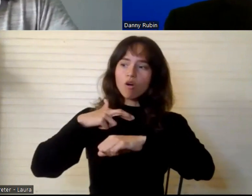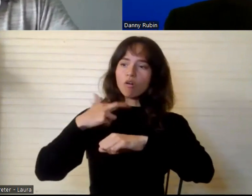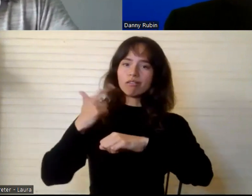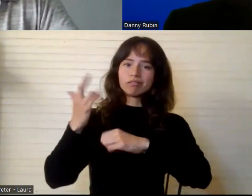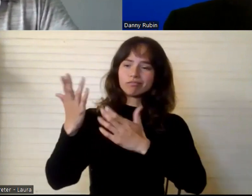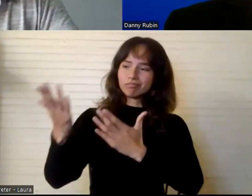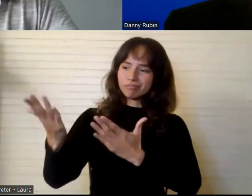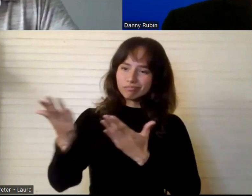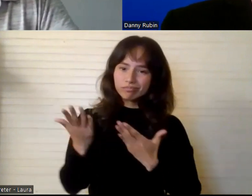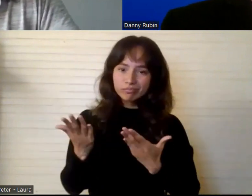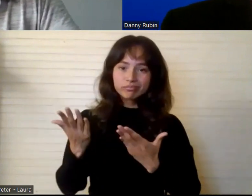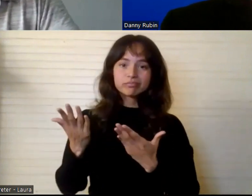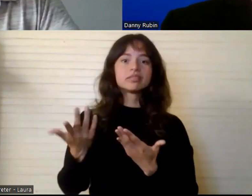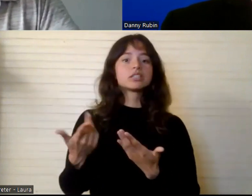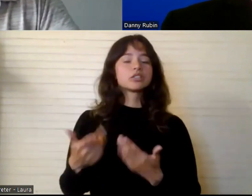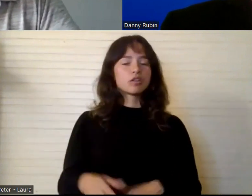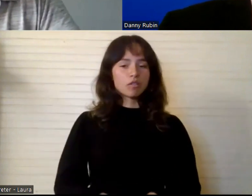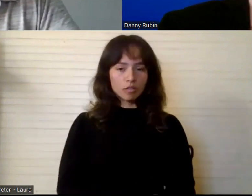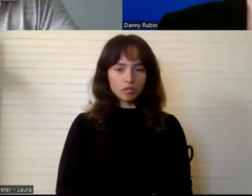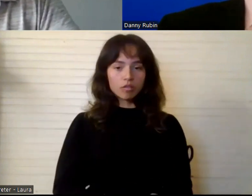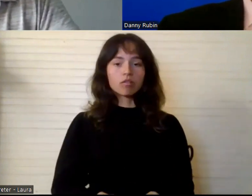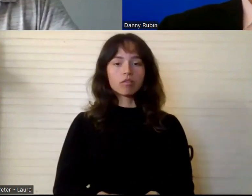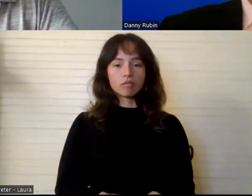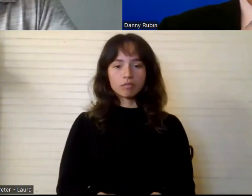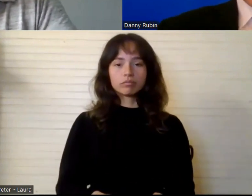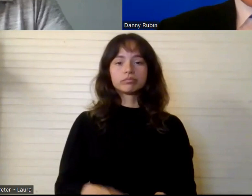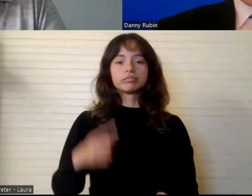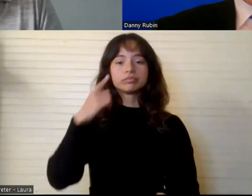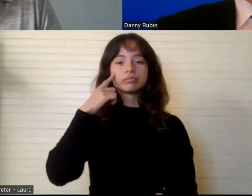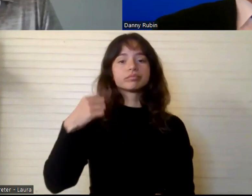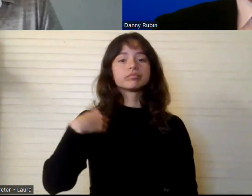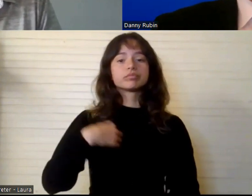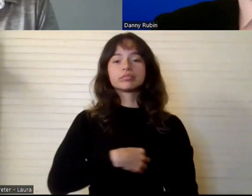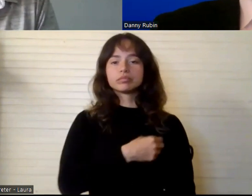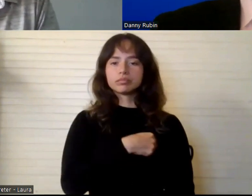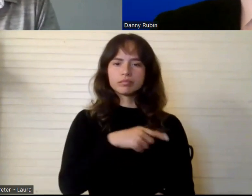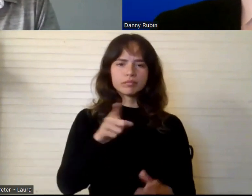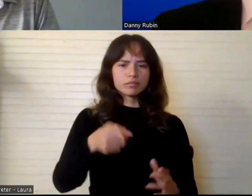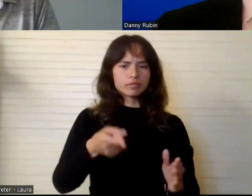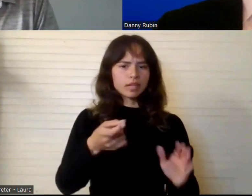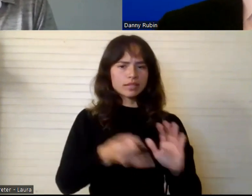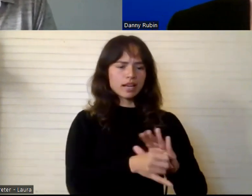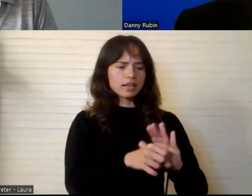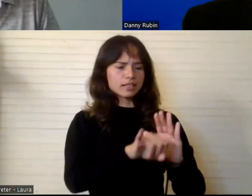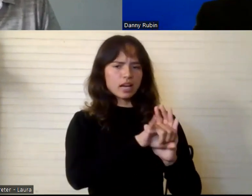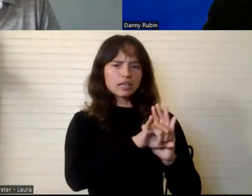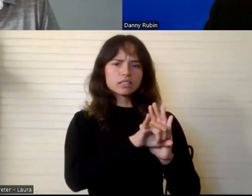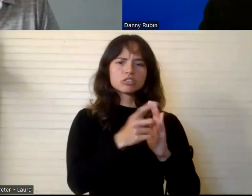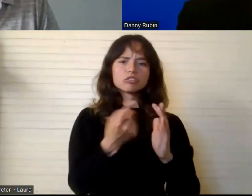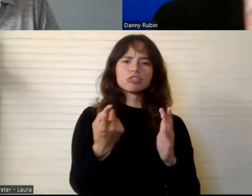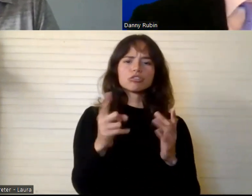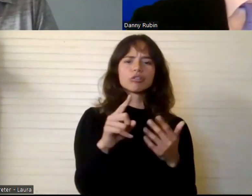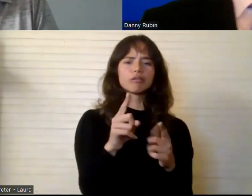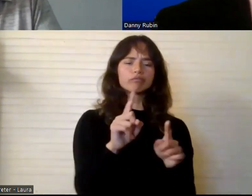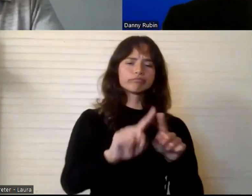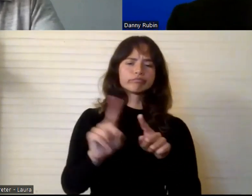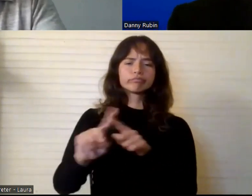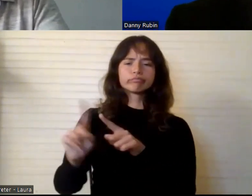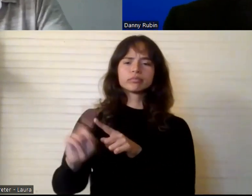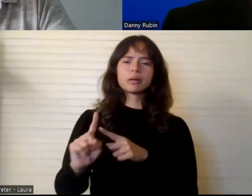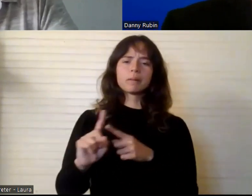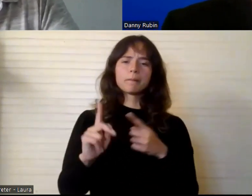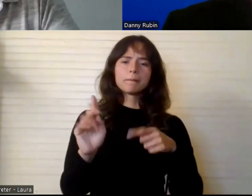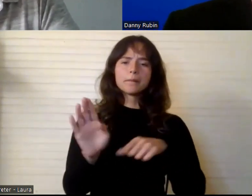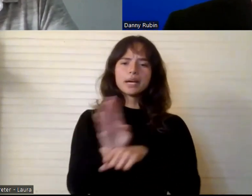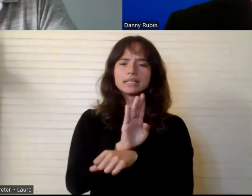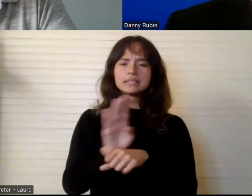I mentioned earlier that TechArk is industry agnostic, and we don't just work with a wide variety of different industries, different business verticals.